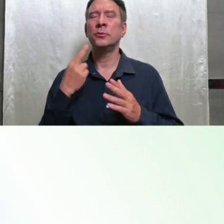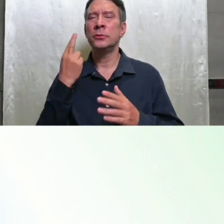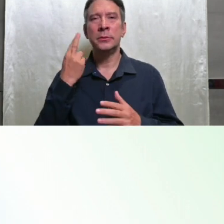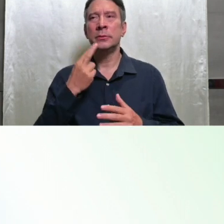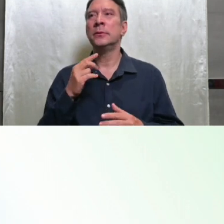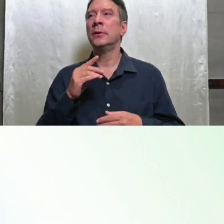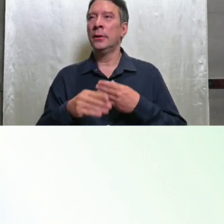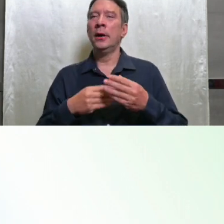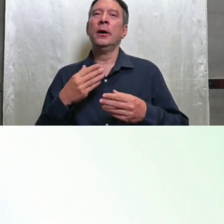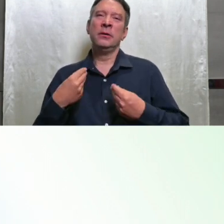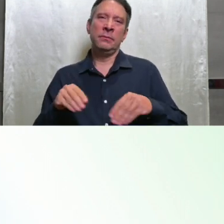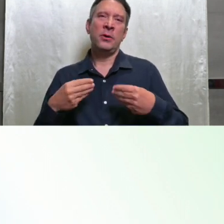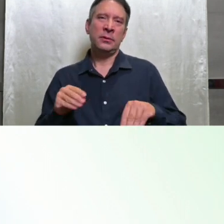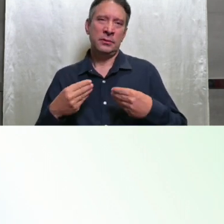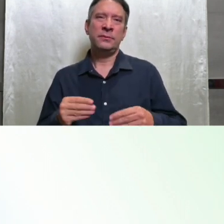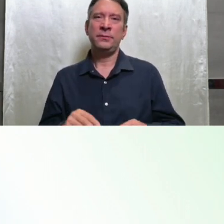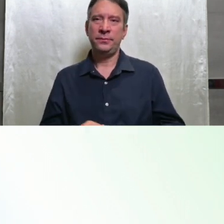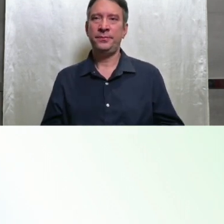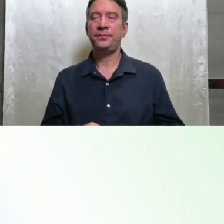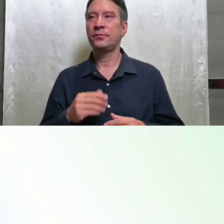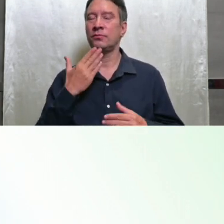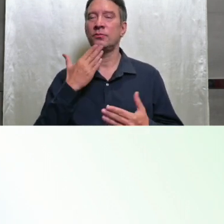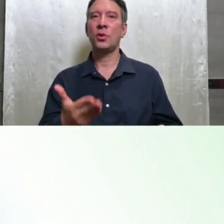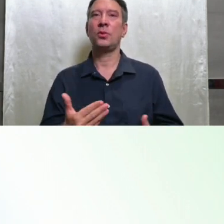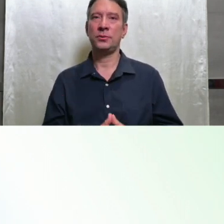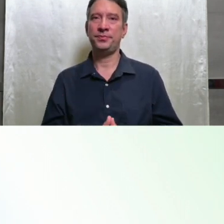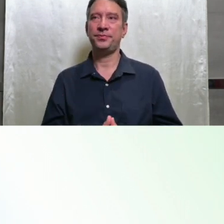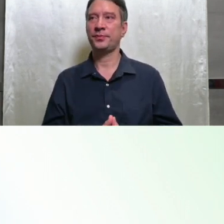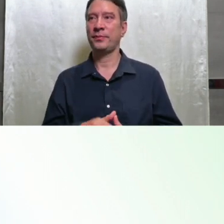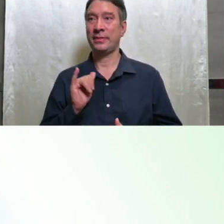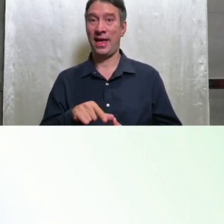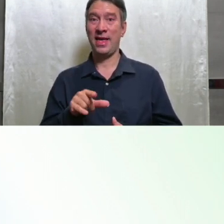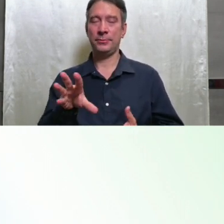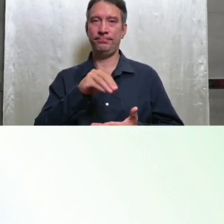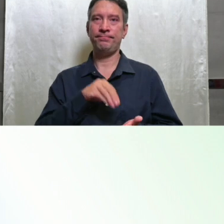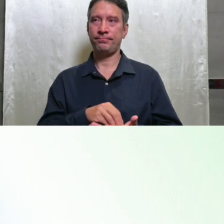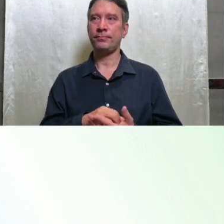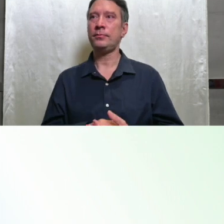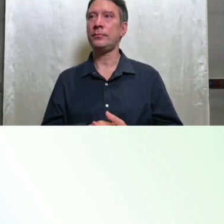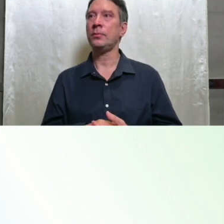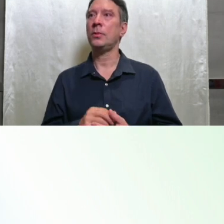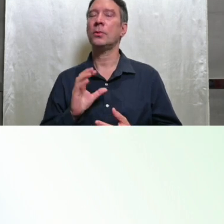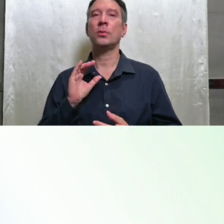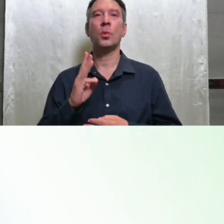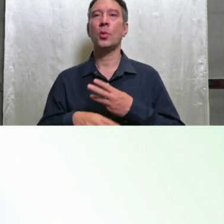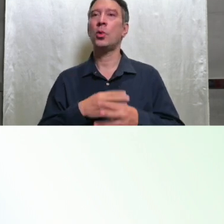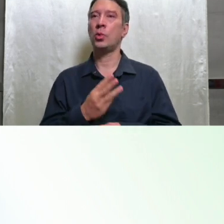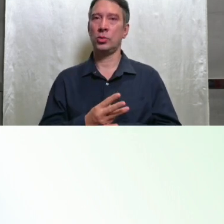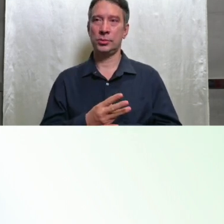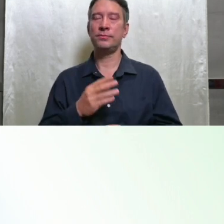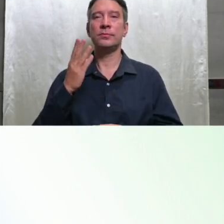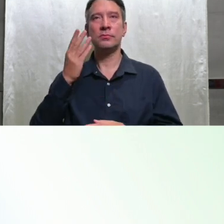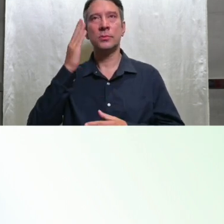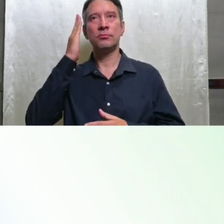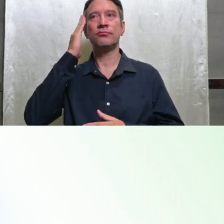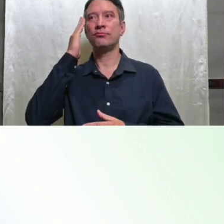from the World Economic Forum Future of Jobs report, and essentially what this is telling us that